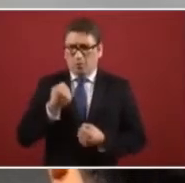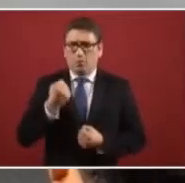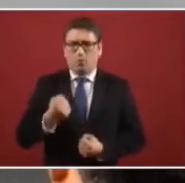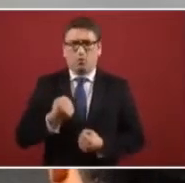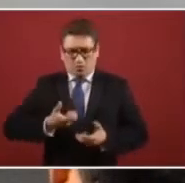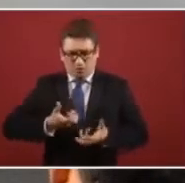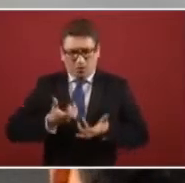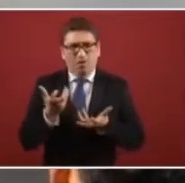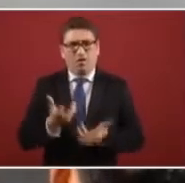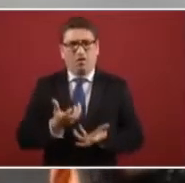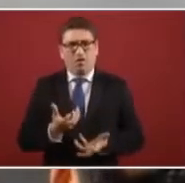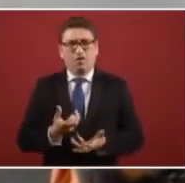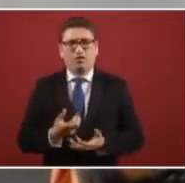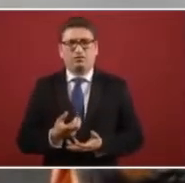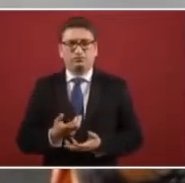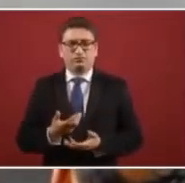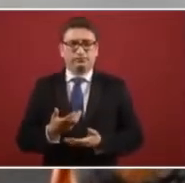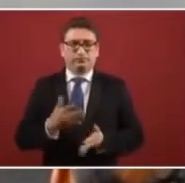are.